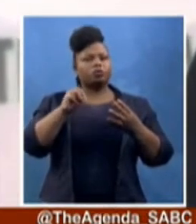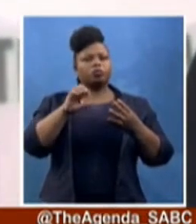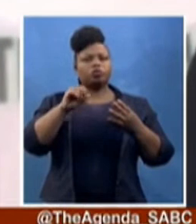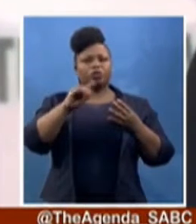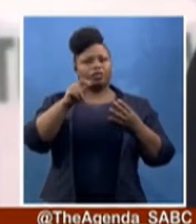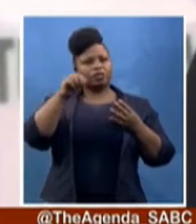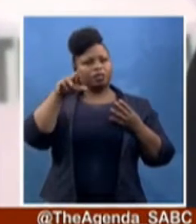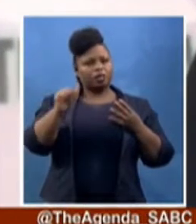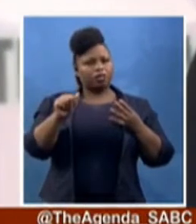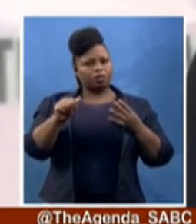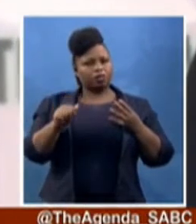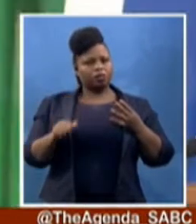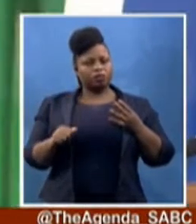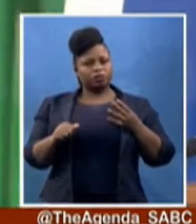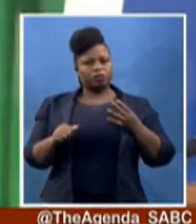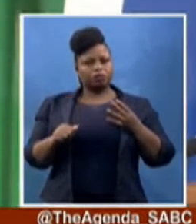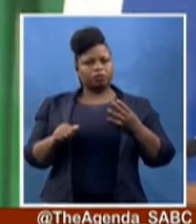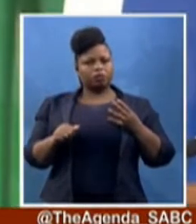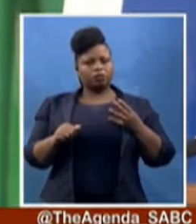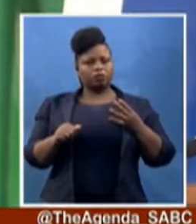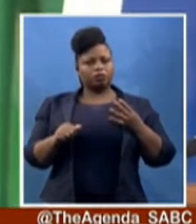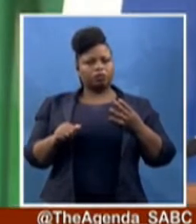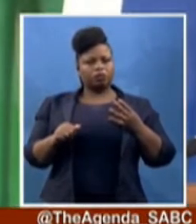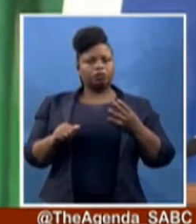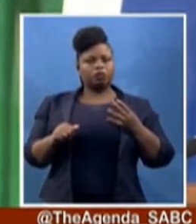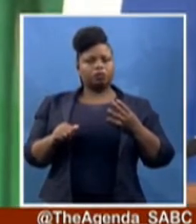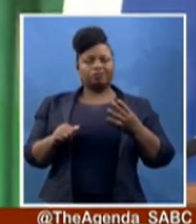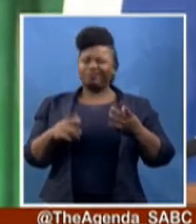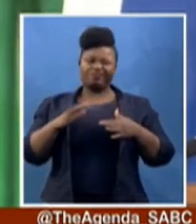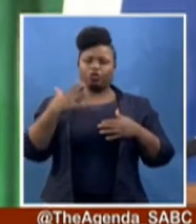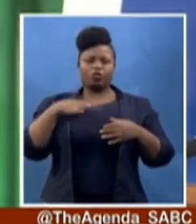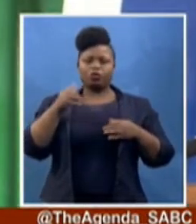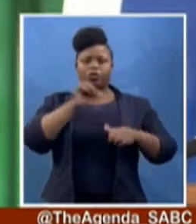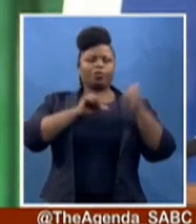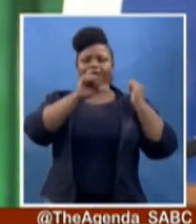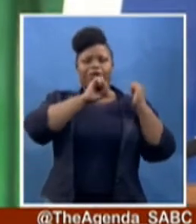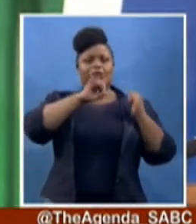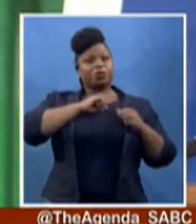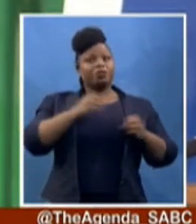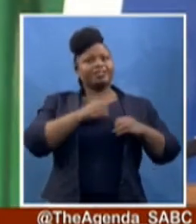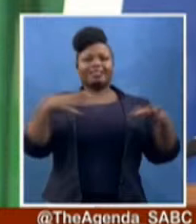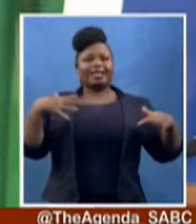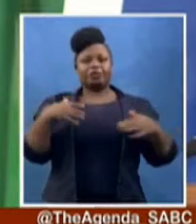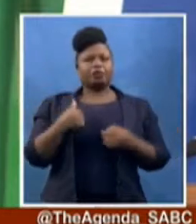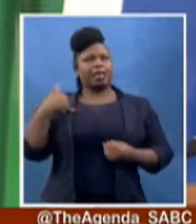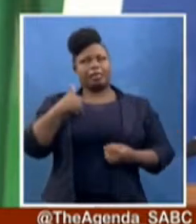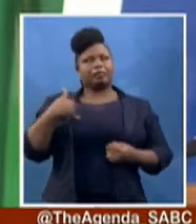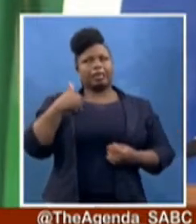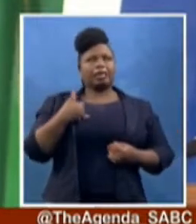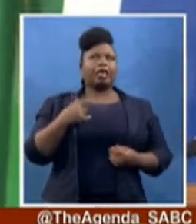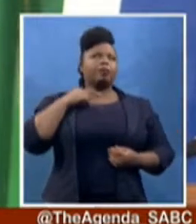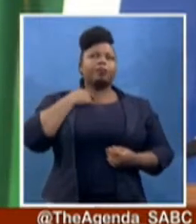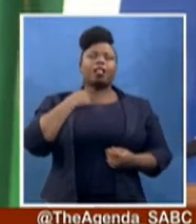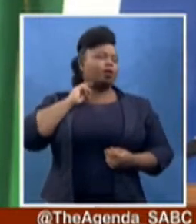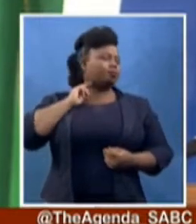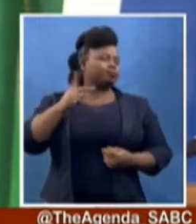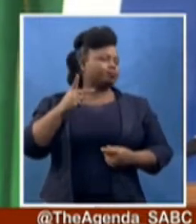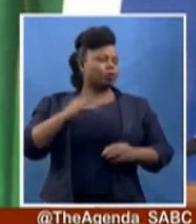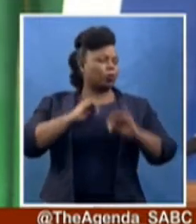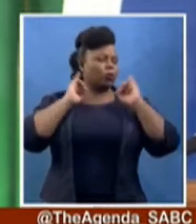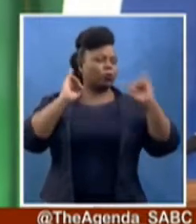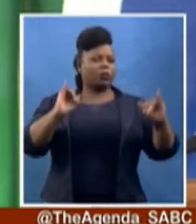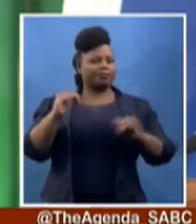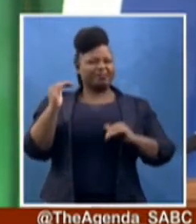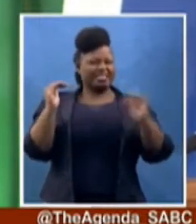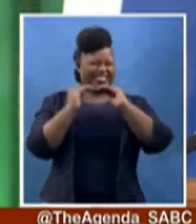No, we can't go there because if we start, you'll never get my surname and my name right. So let's be equal. Program directors